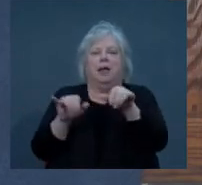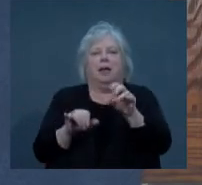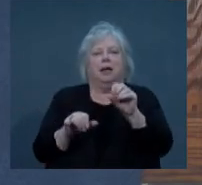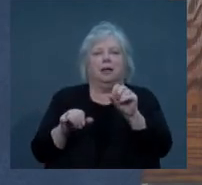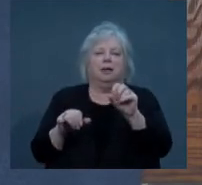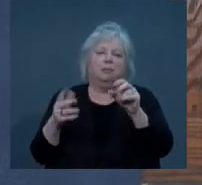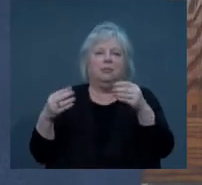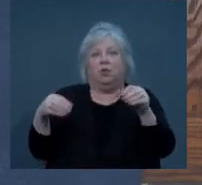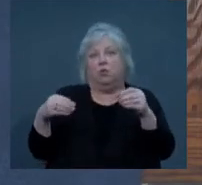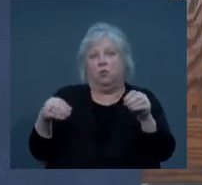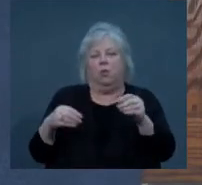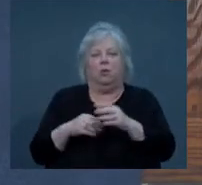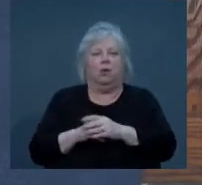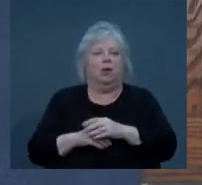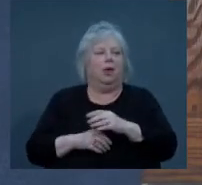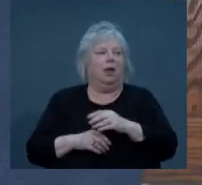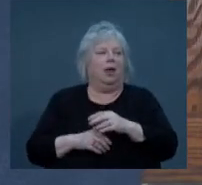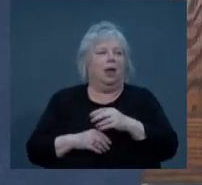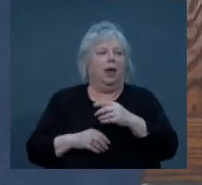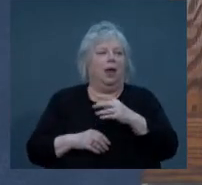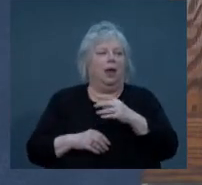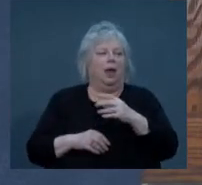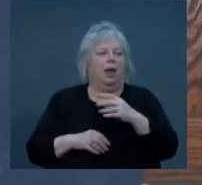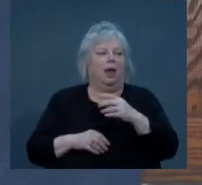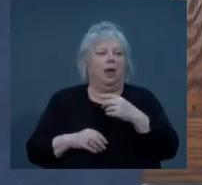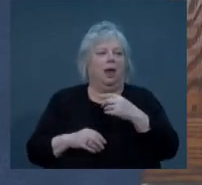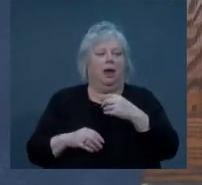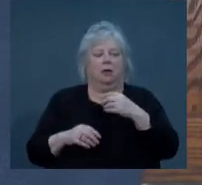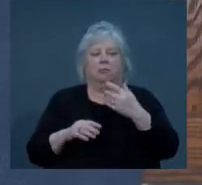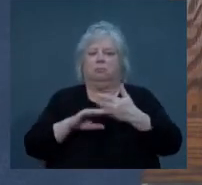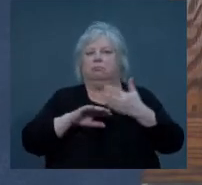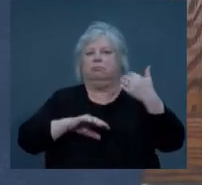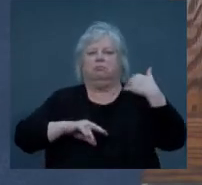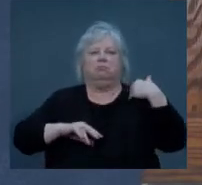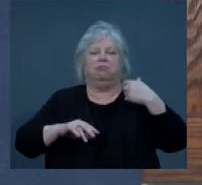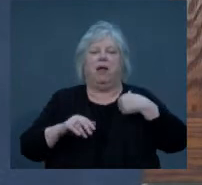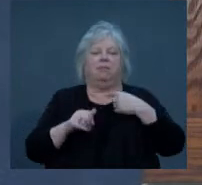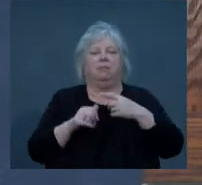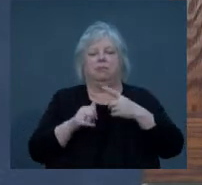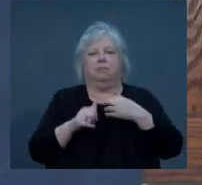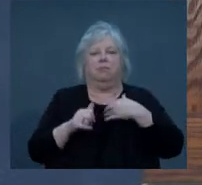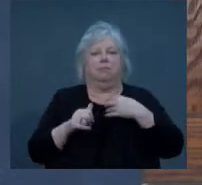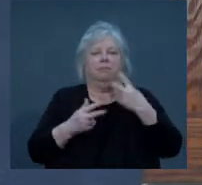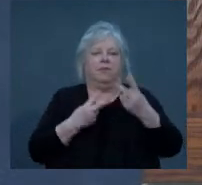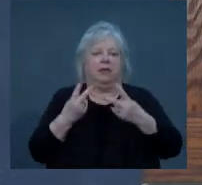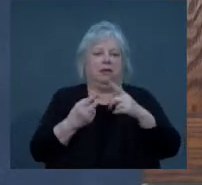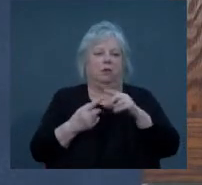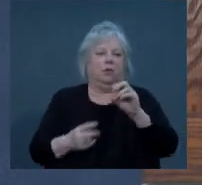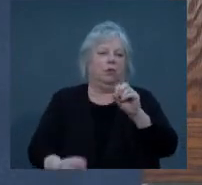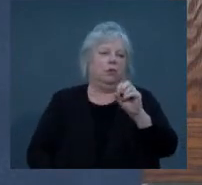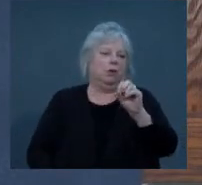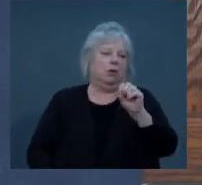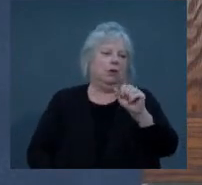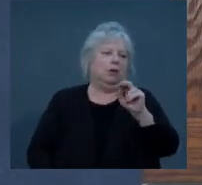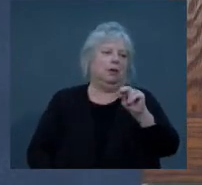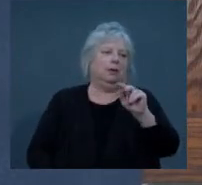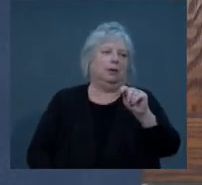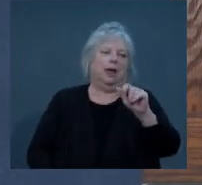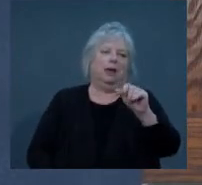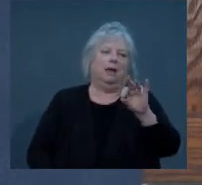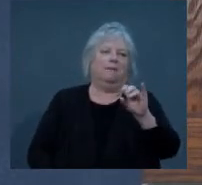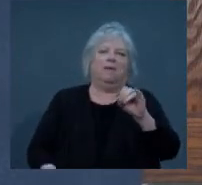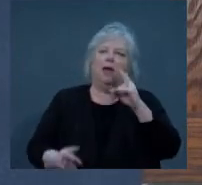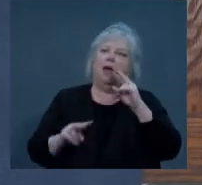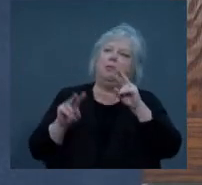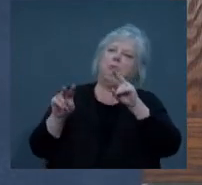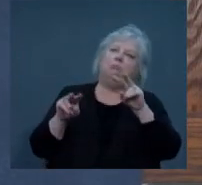I was really shocked during an initial visit to Santa Fe to discover that what I was admiring and thinking,